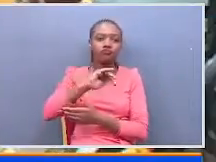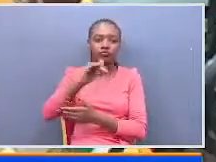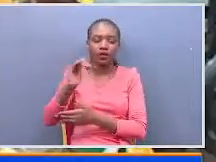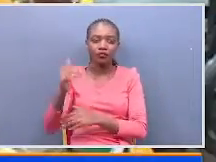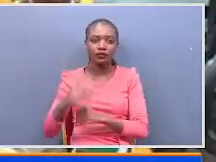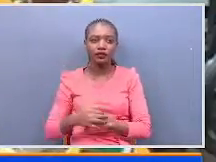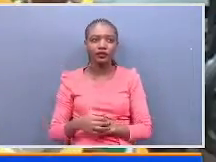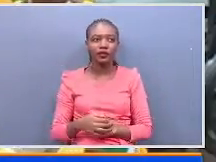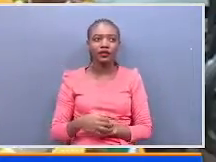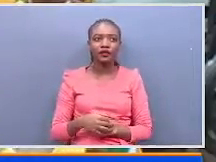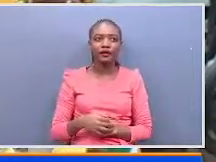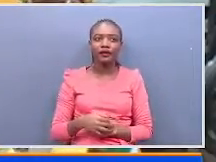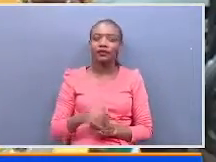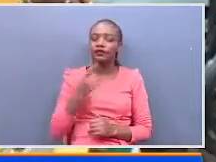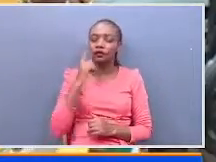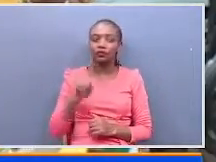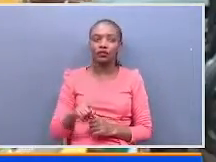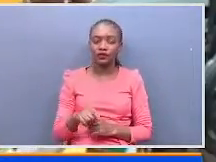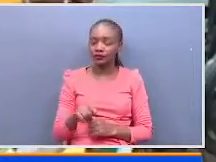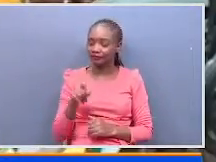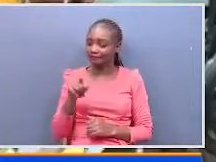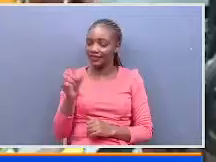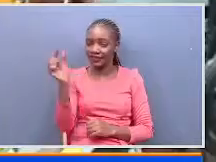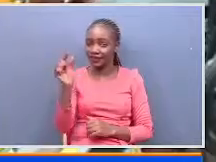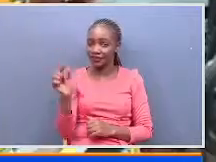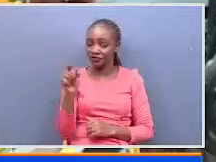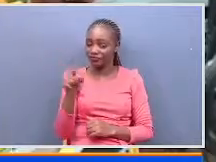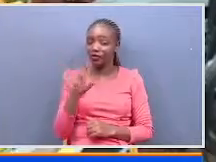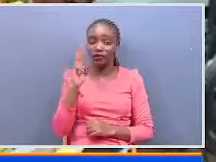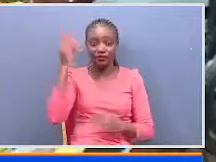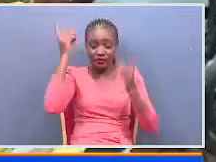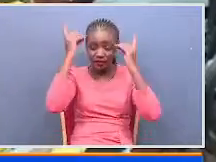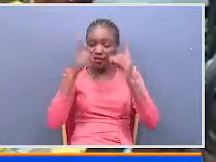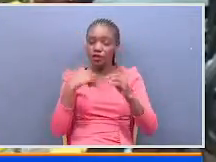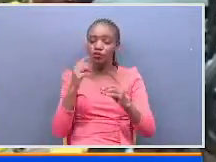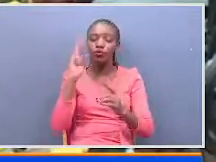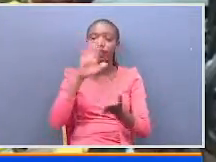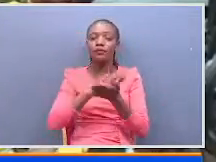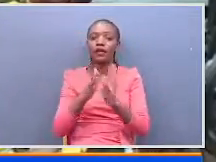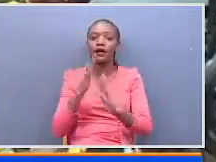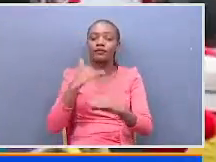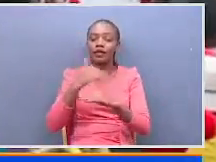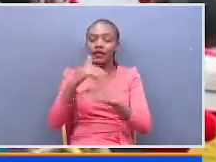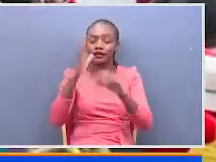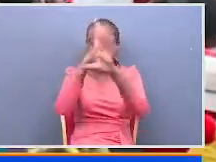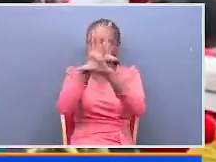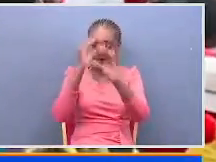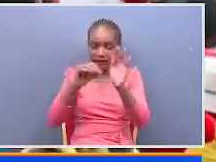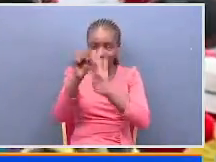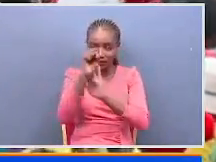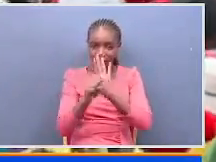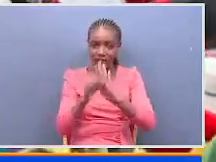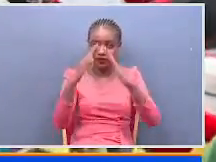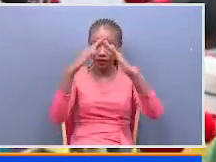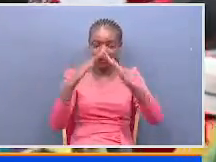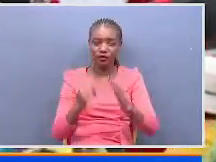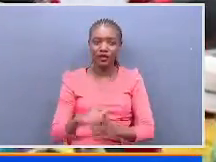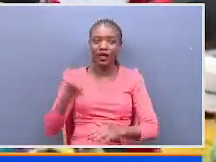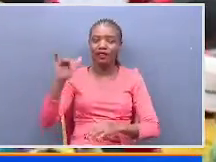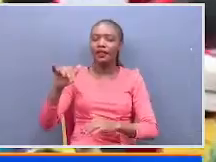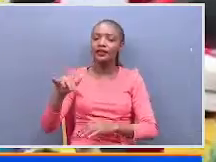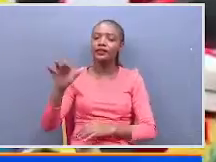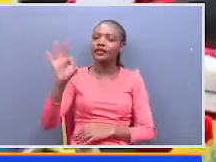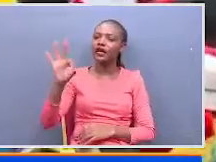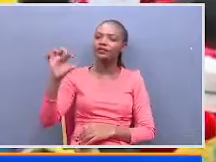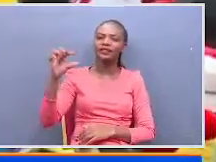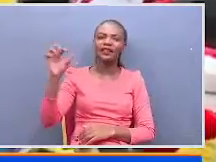region that is one of the key deciders of who becomes the next tenant at State House. Ile SGR